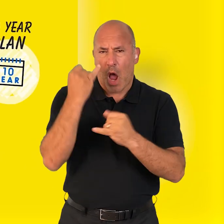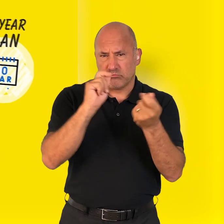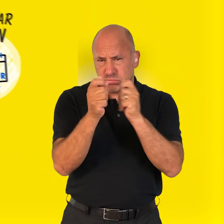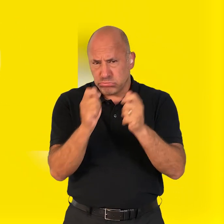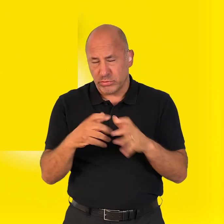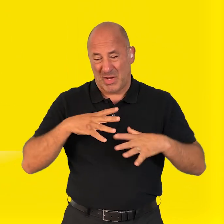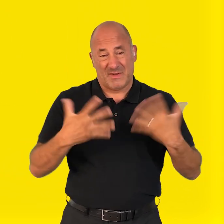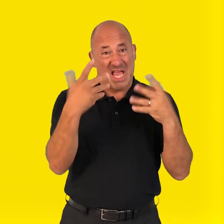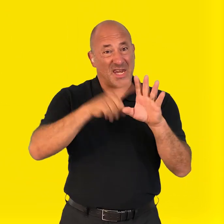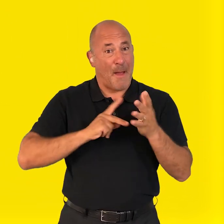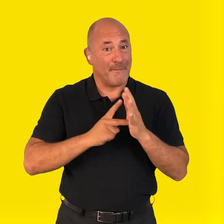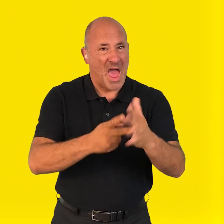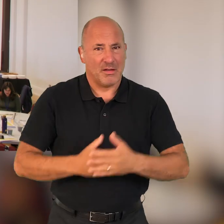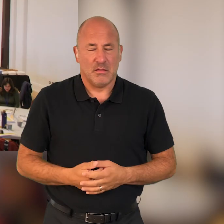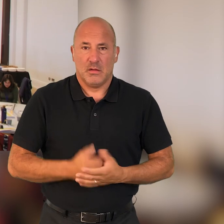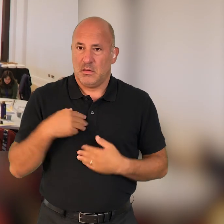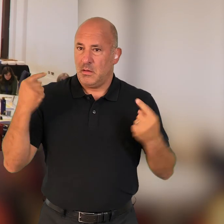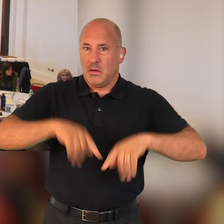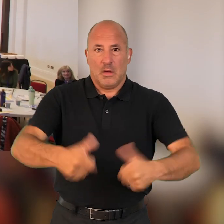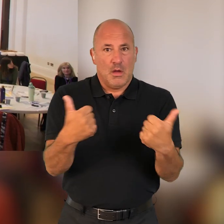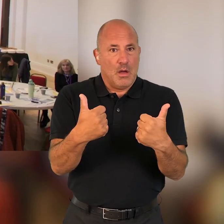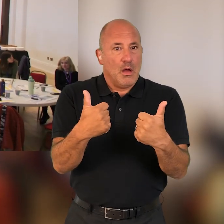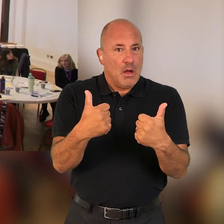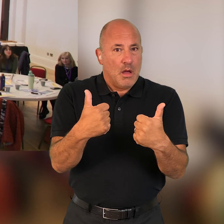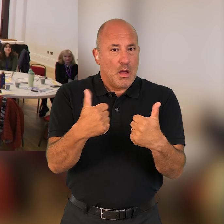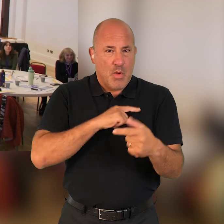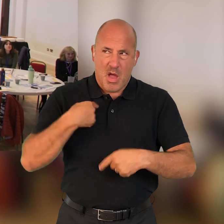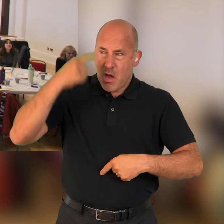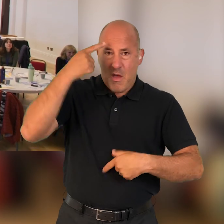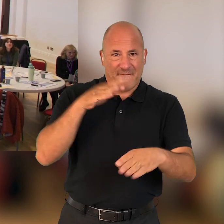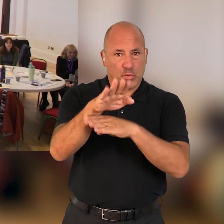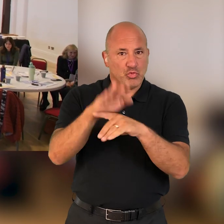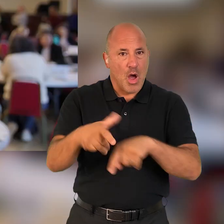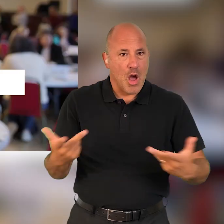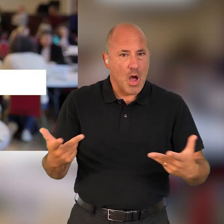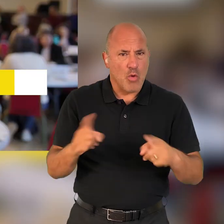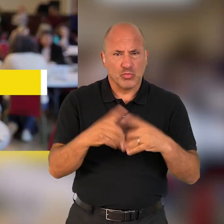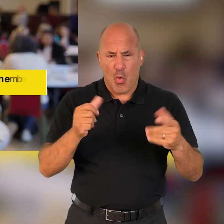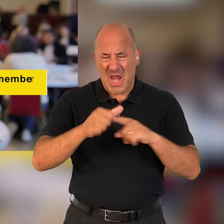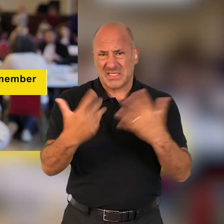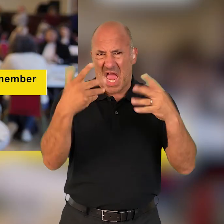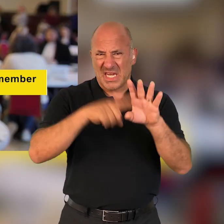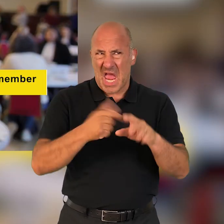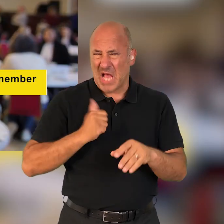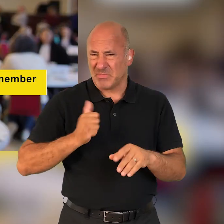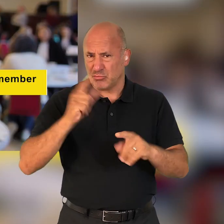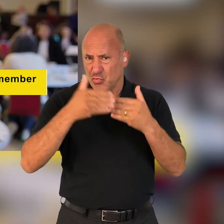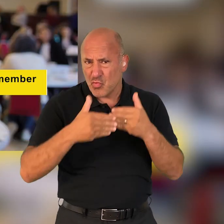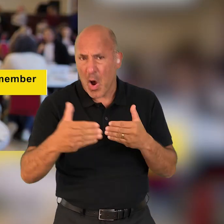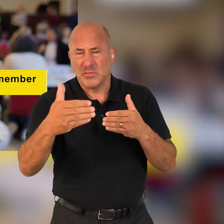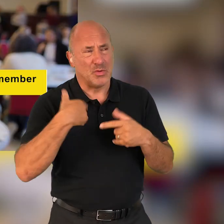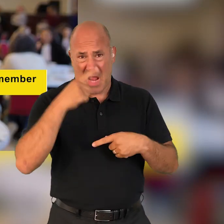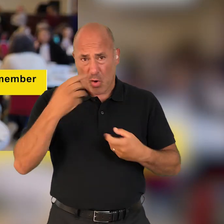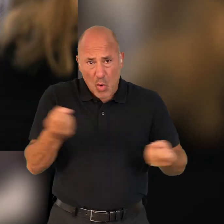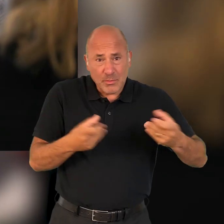final proposals for the 10-year plan. It's really good being here at this workshop to actually think about the future and what's going to happen in the next 10 years and